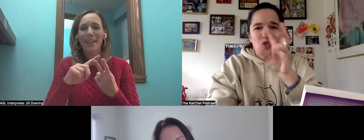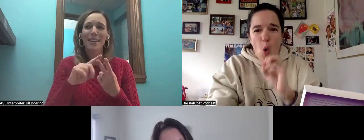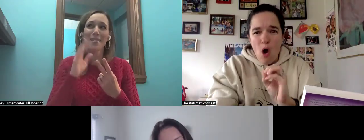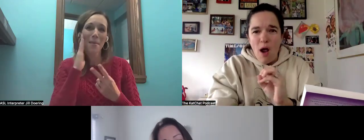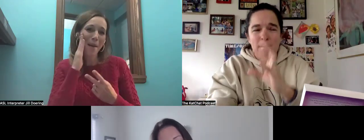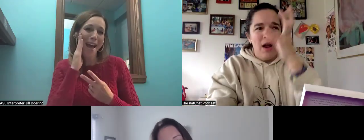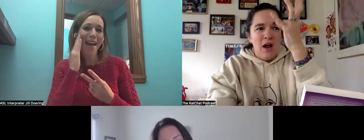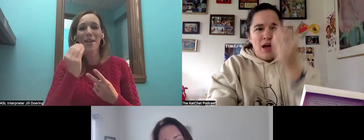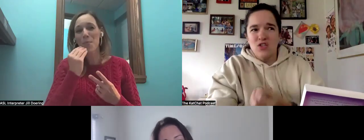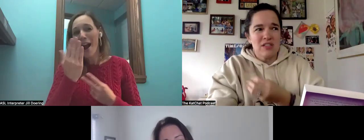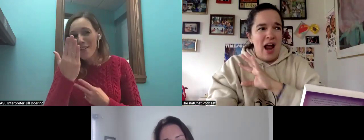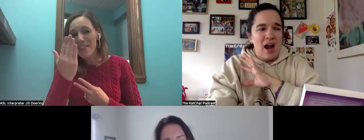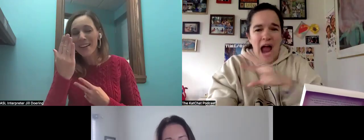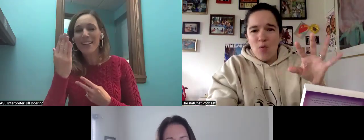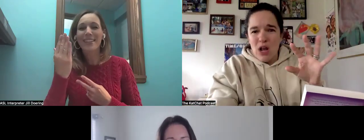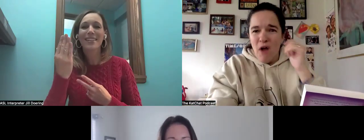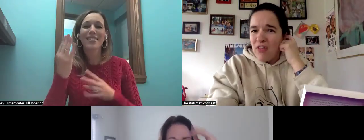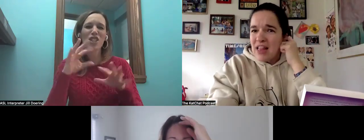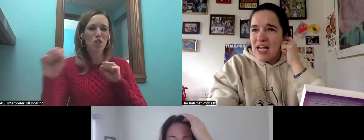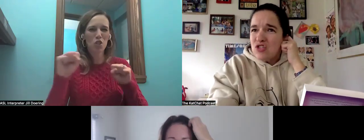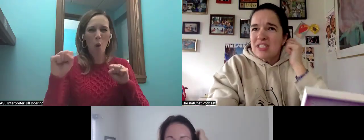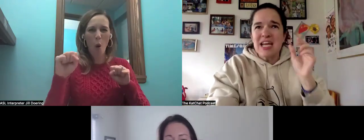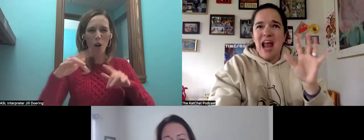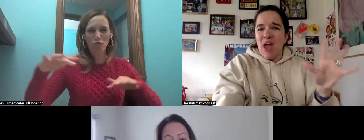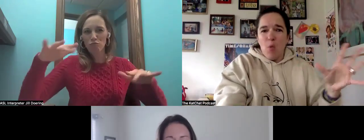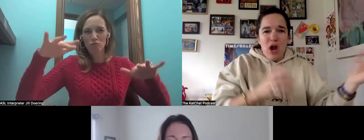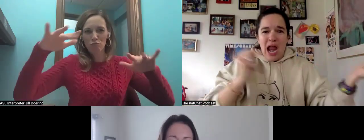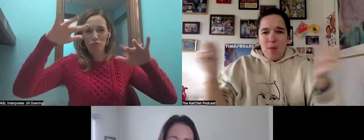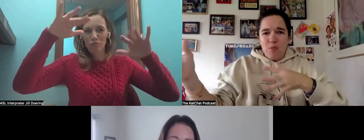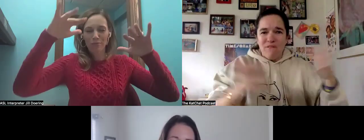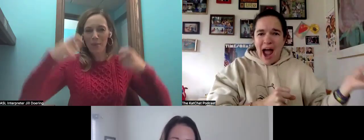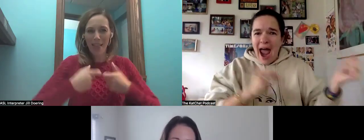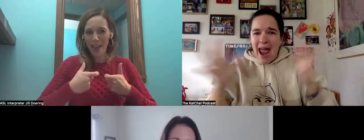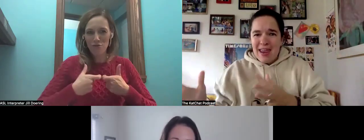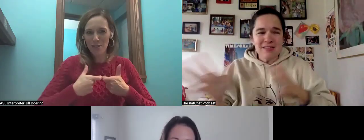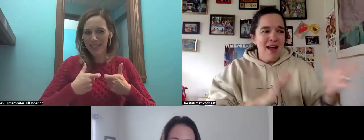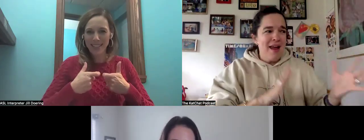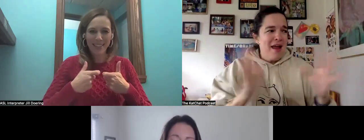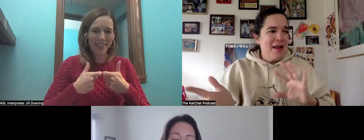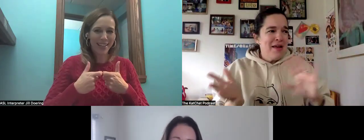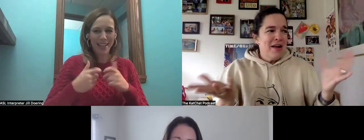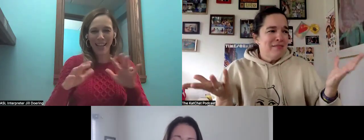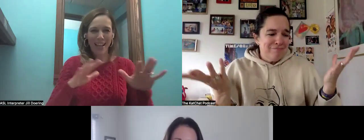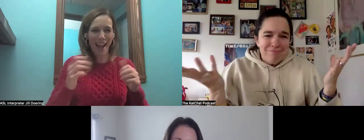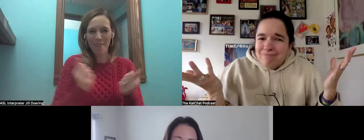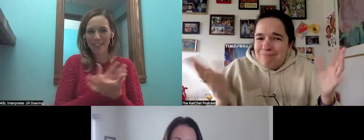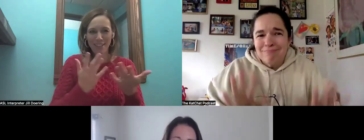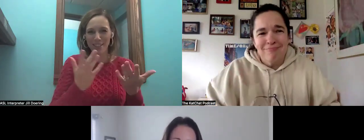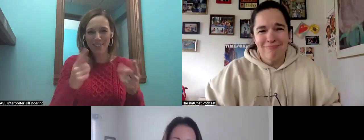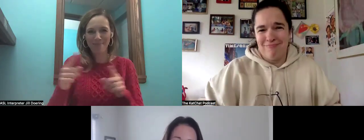how the storm just like got rid of all the electricity and they were improvised.